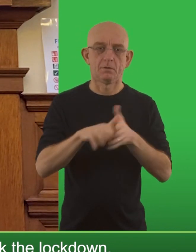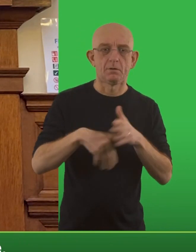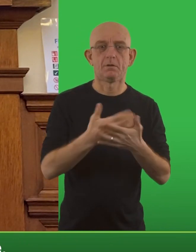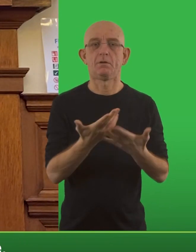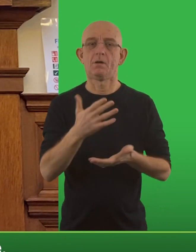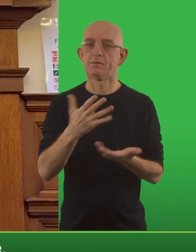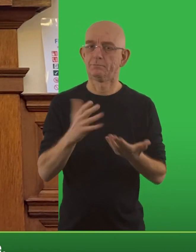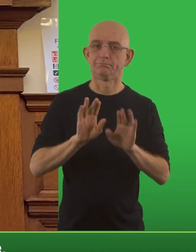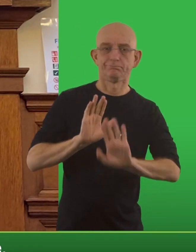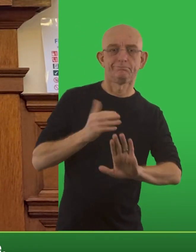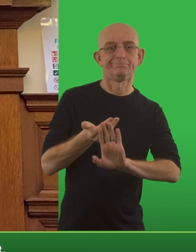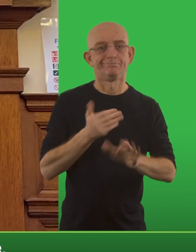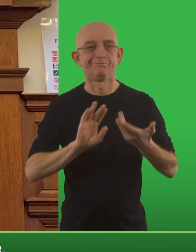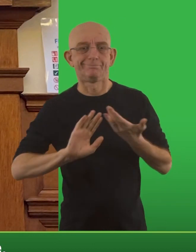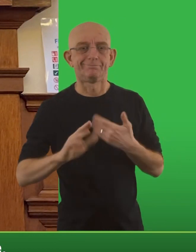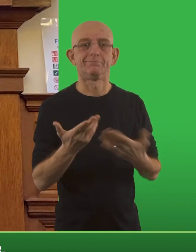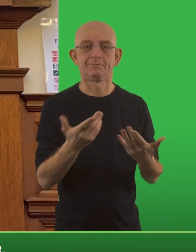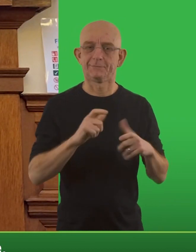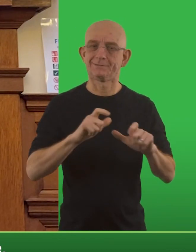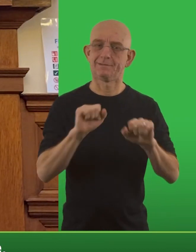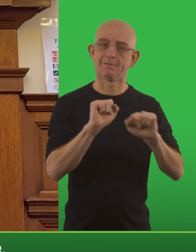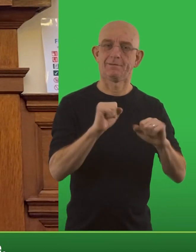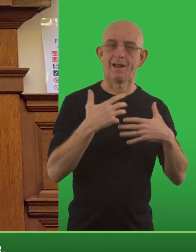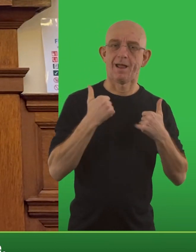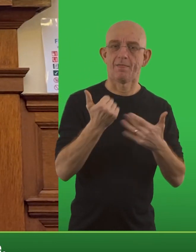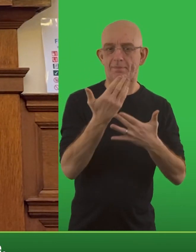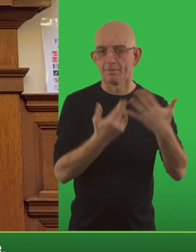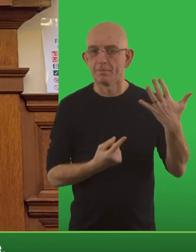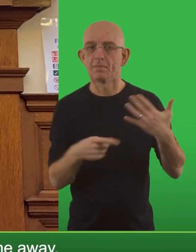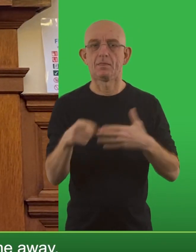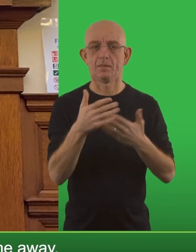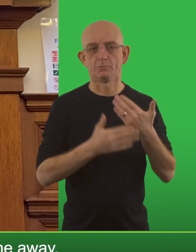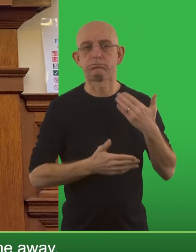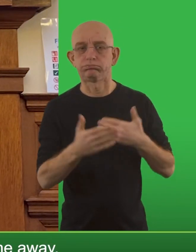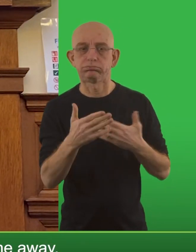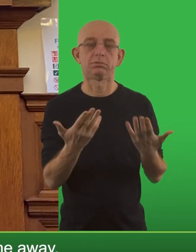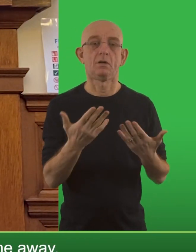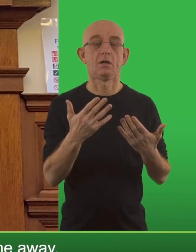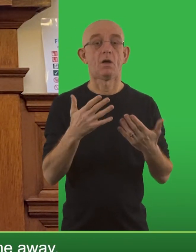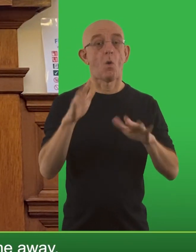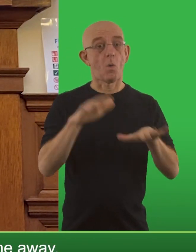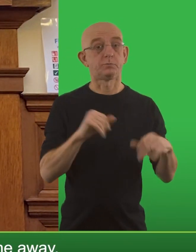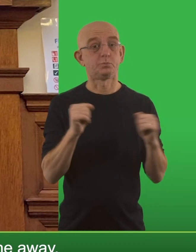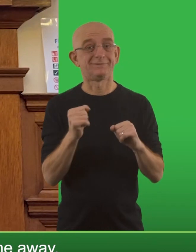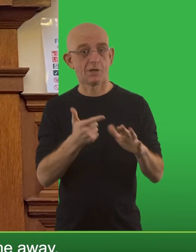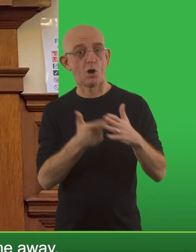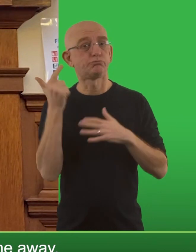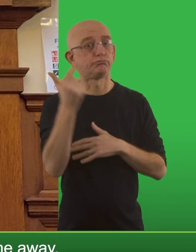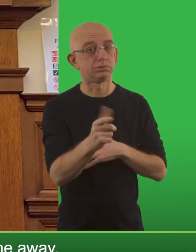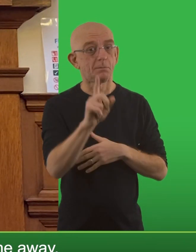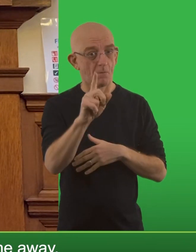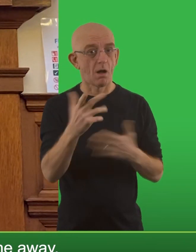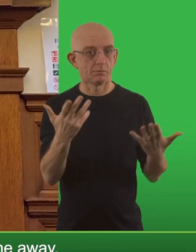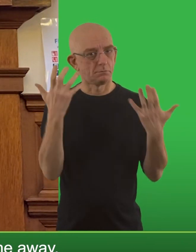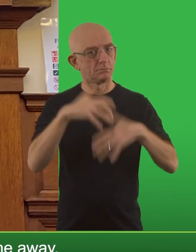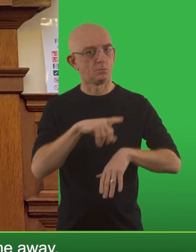that we've got in place, the same basic public health interventions over quite a long period. Autumn and winter, long time away, but that is a